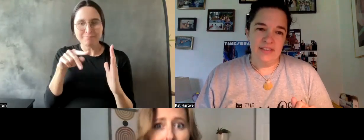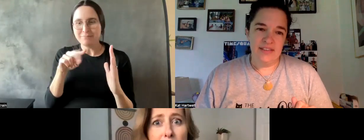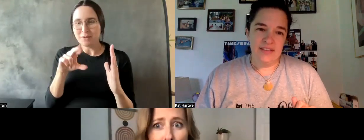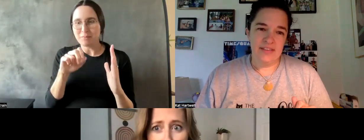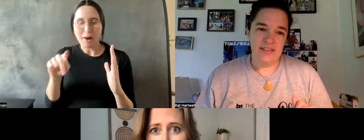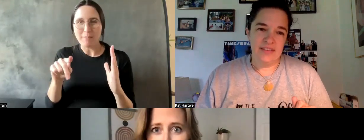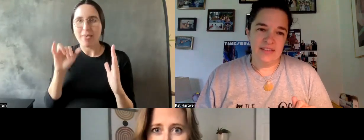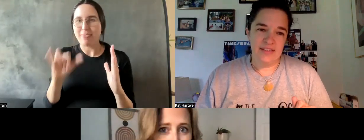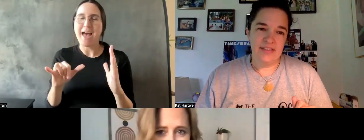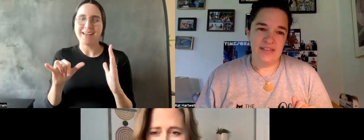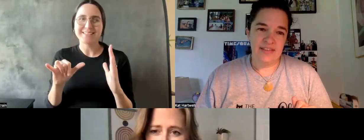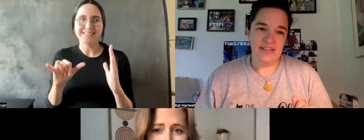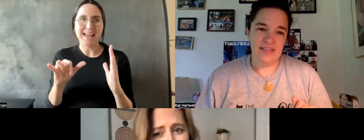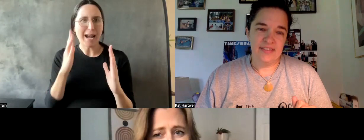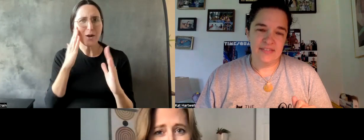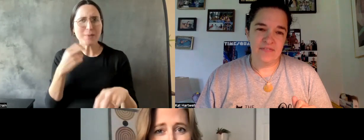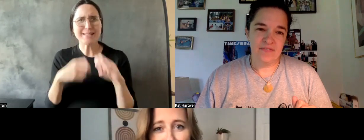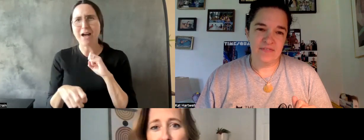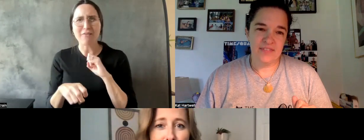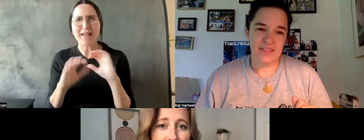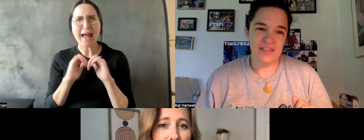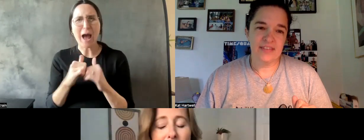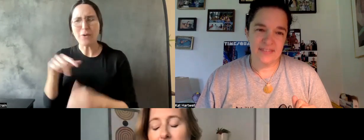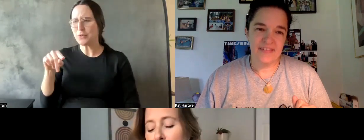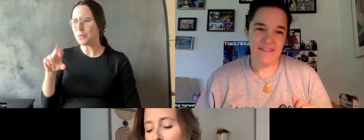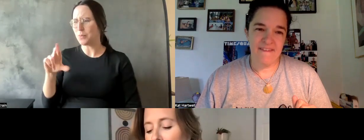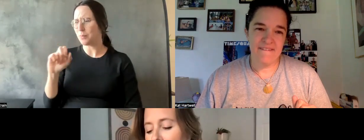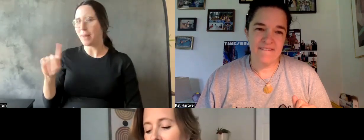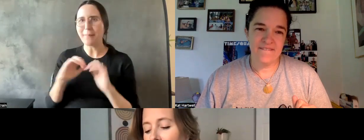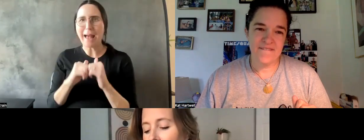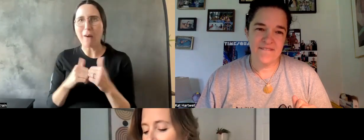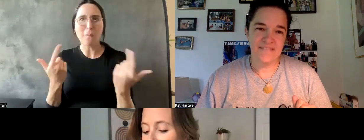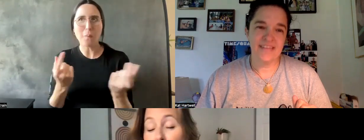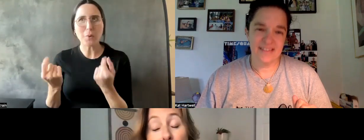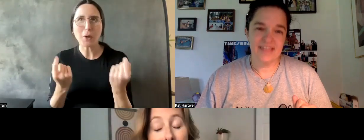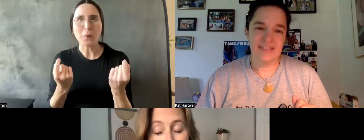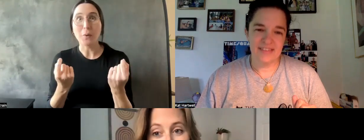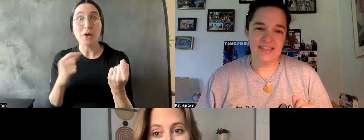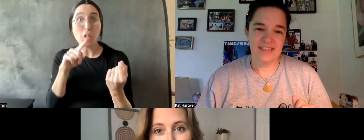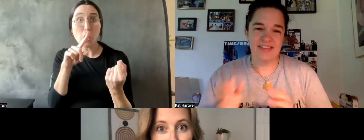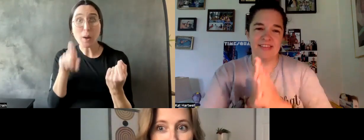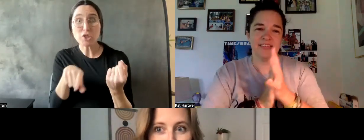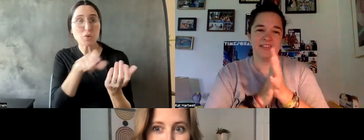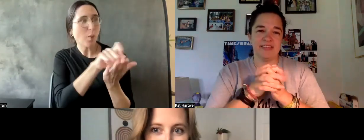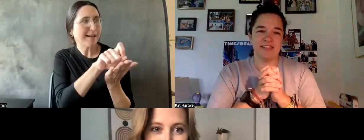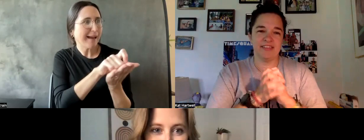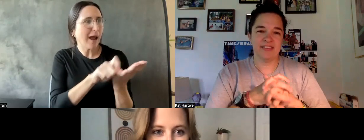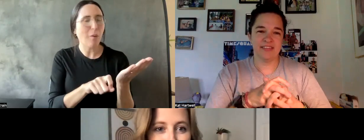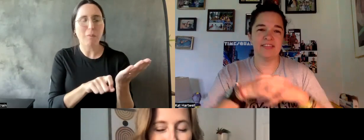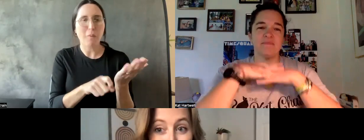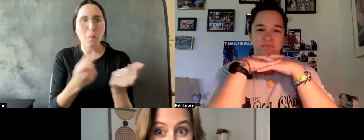do you prep? Like, what do you write down your questions? Do you, and for me, and we talked about